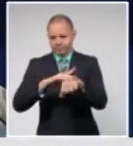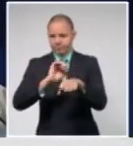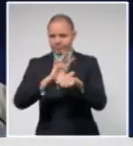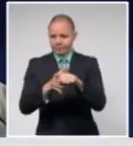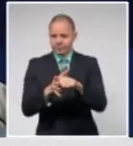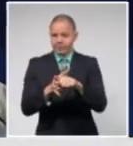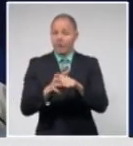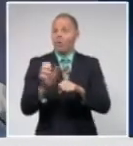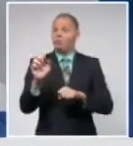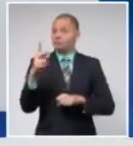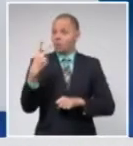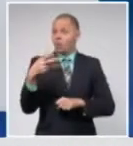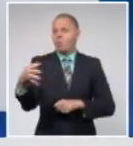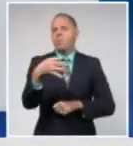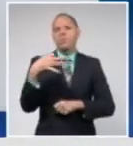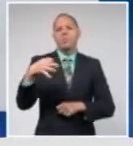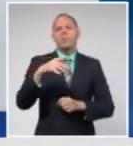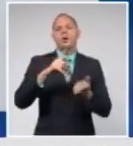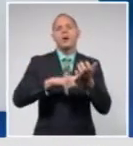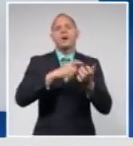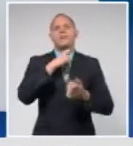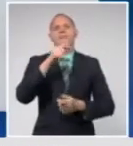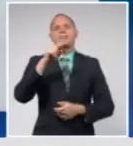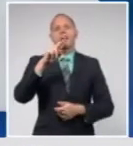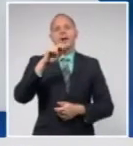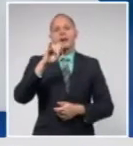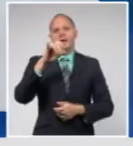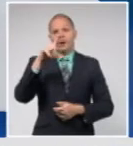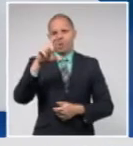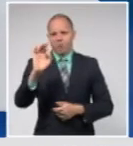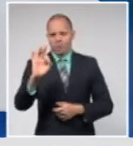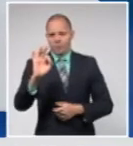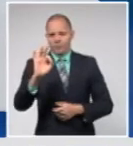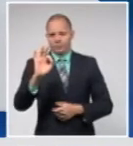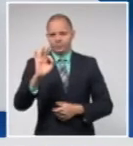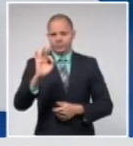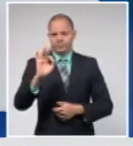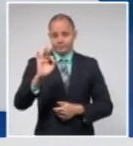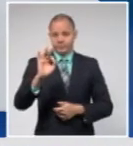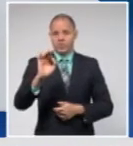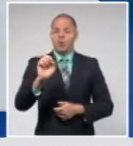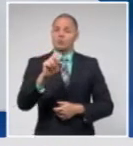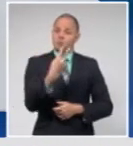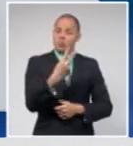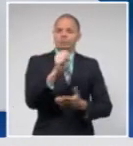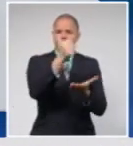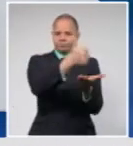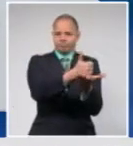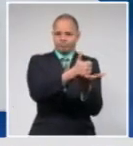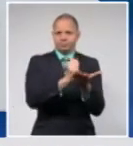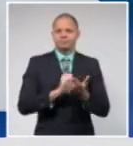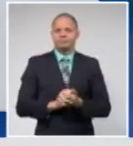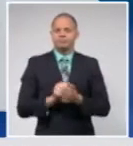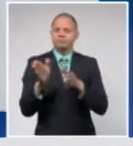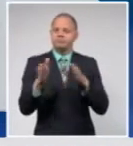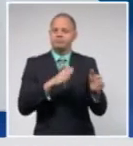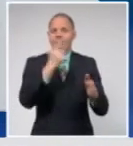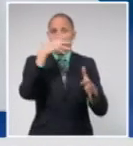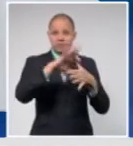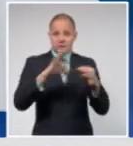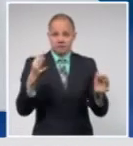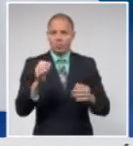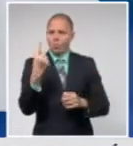cases, 2 from Perico and 2 from Matanzas. Artemisa diagnosed 1 case from